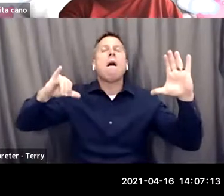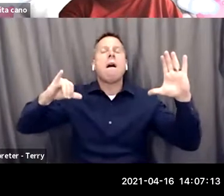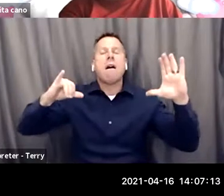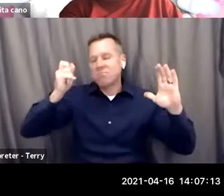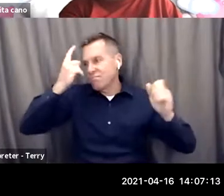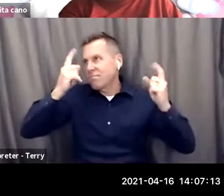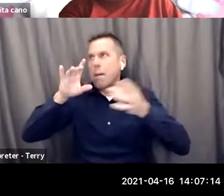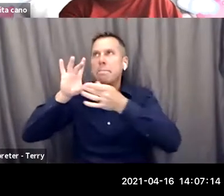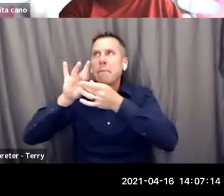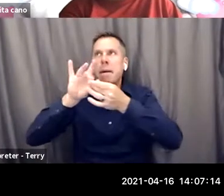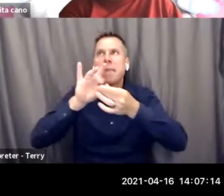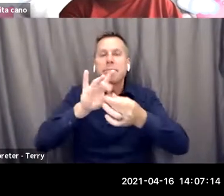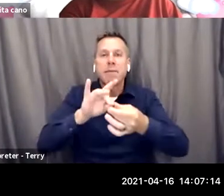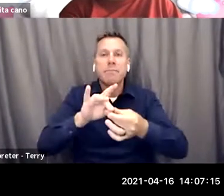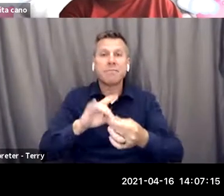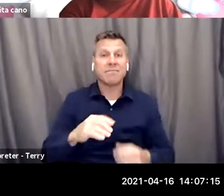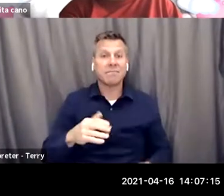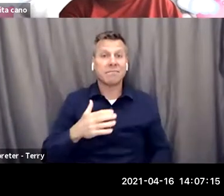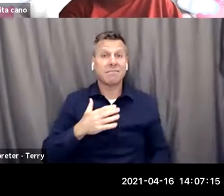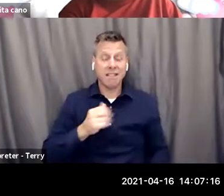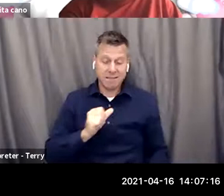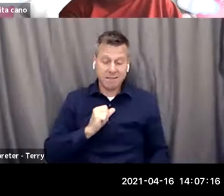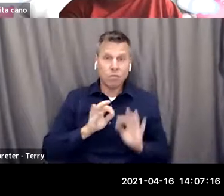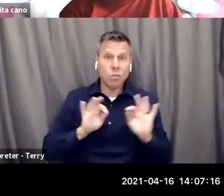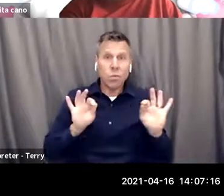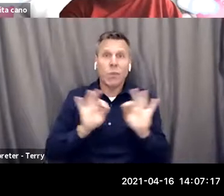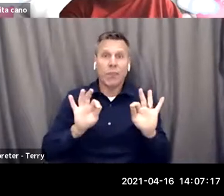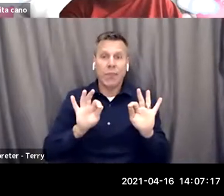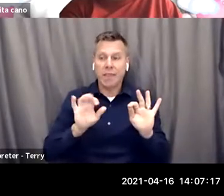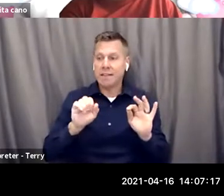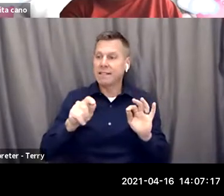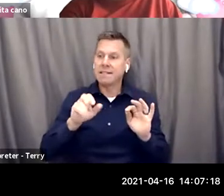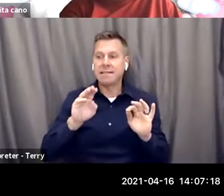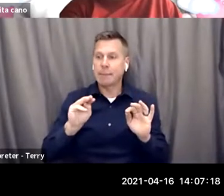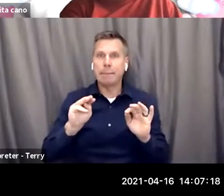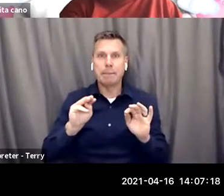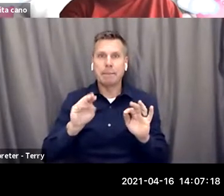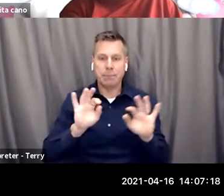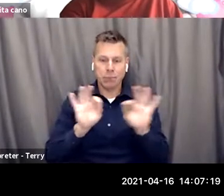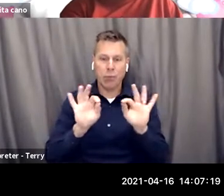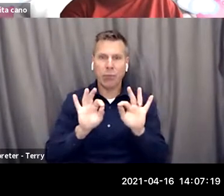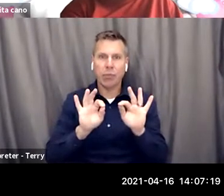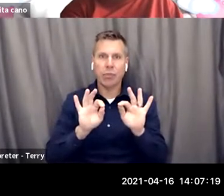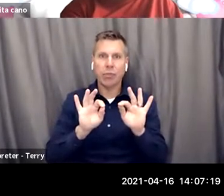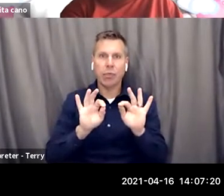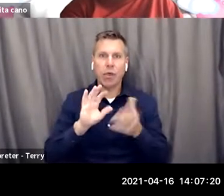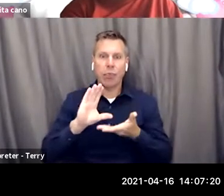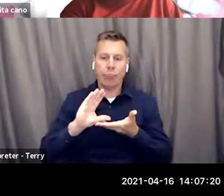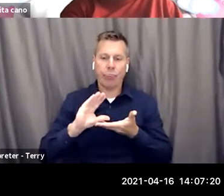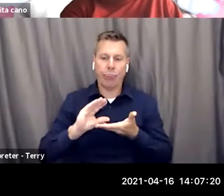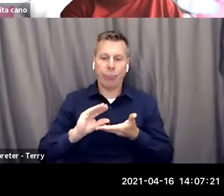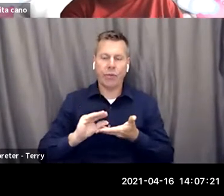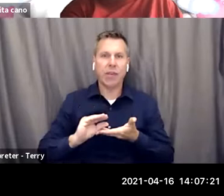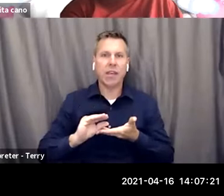undoing of your self-esteem that happens when you are incarcerated it's detrimental